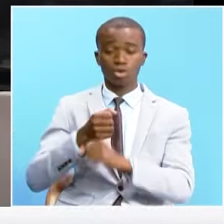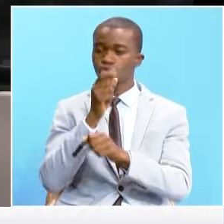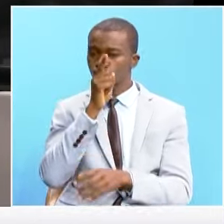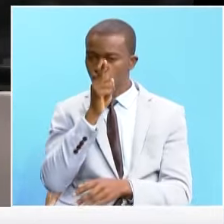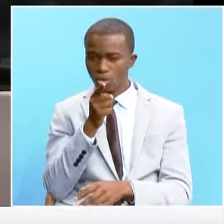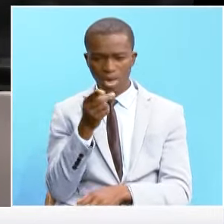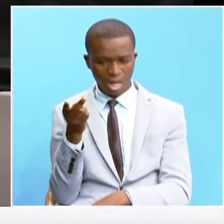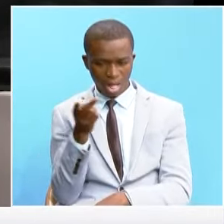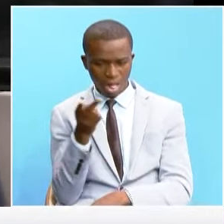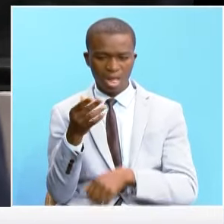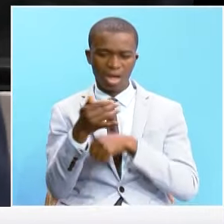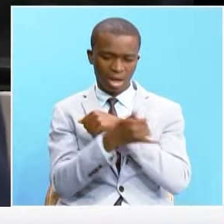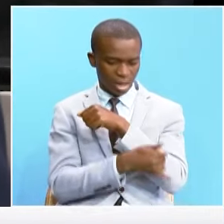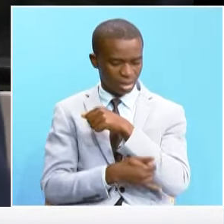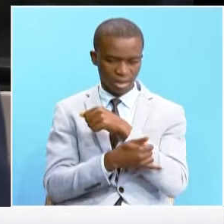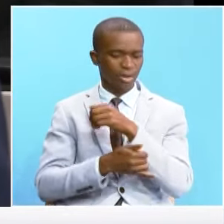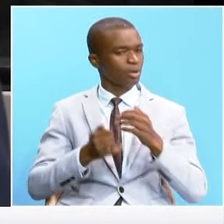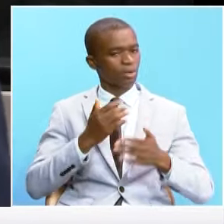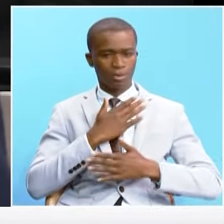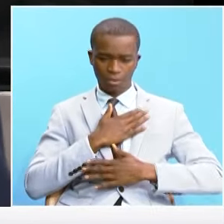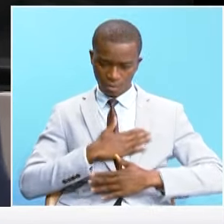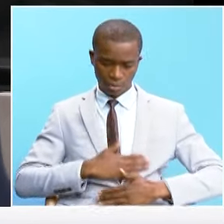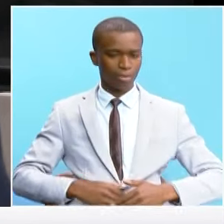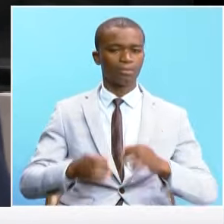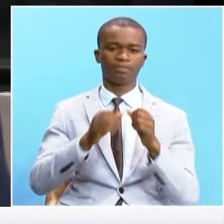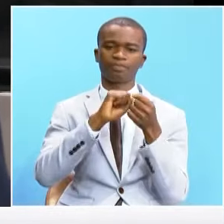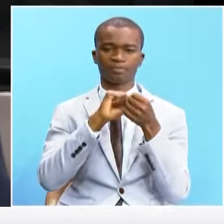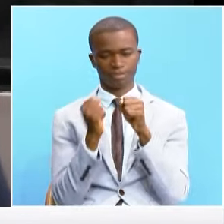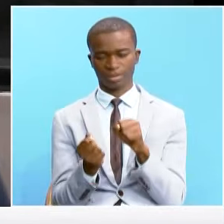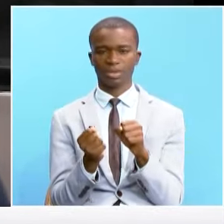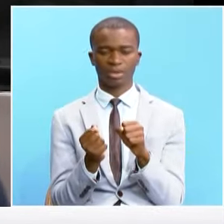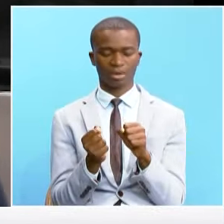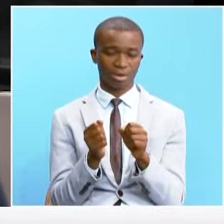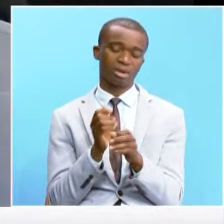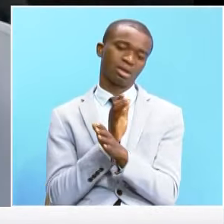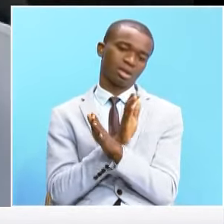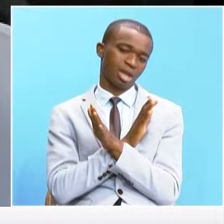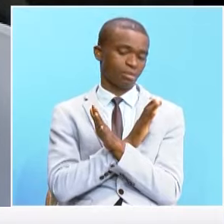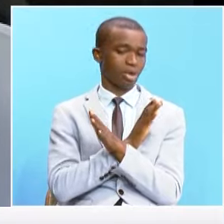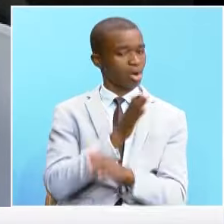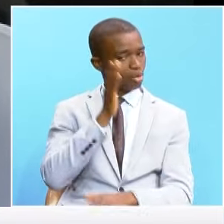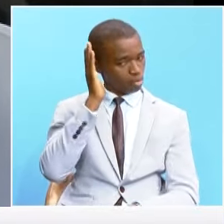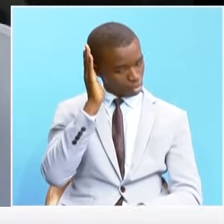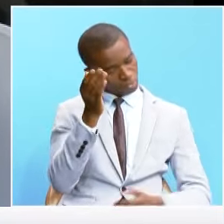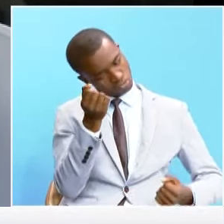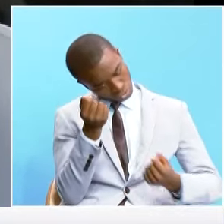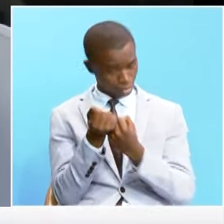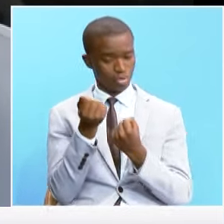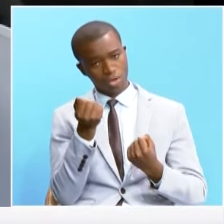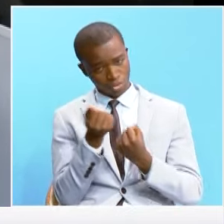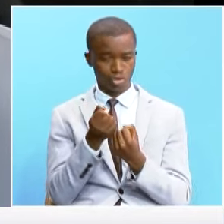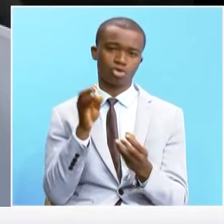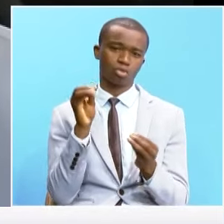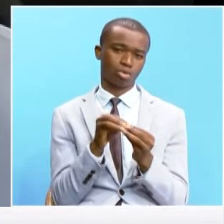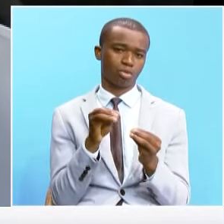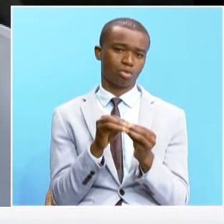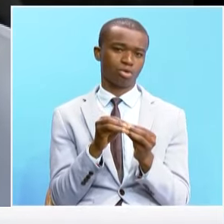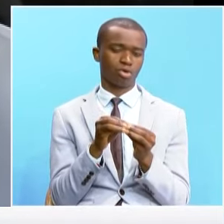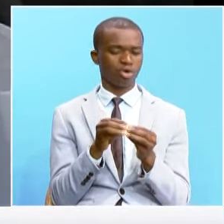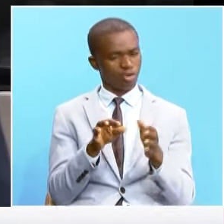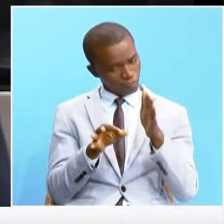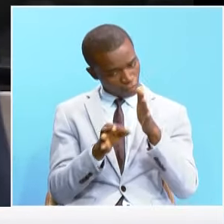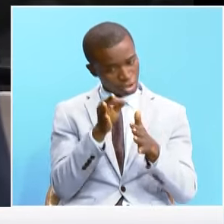other emerging threats. Zambia will remain committed to these efforts aimed at devising measures to